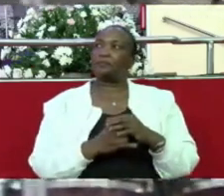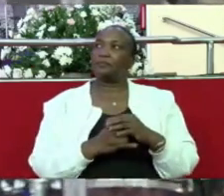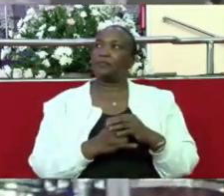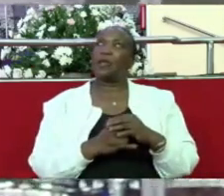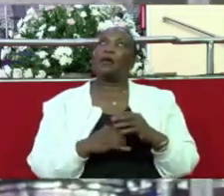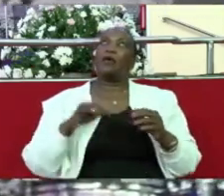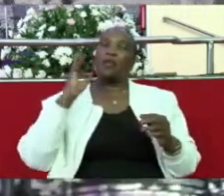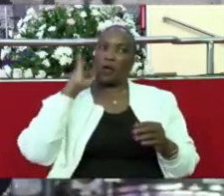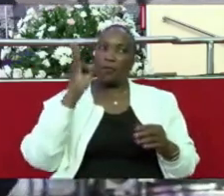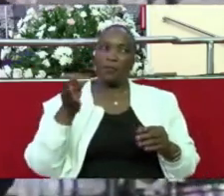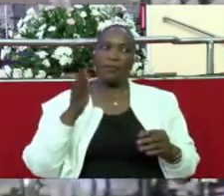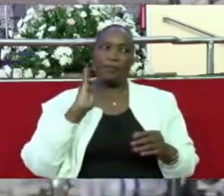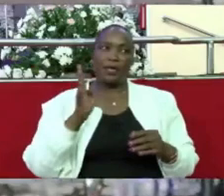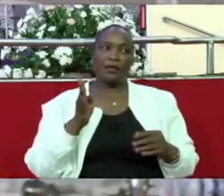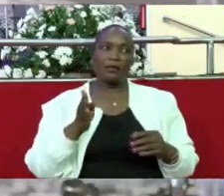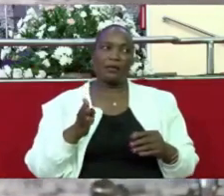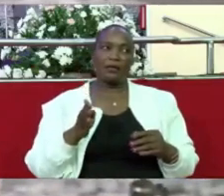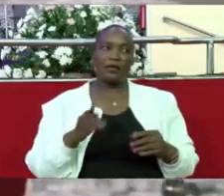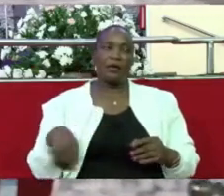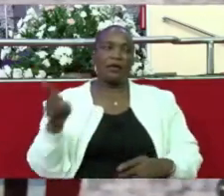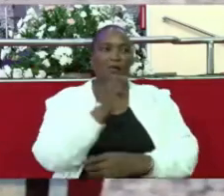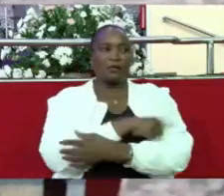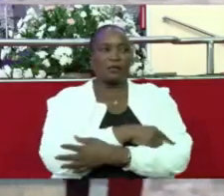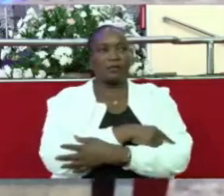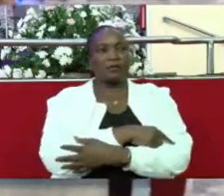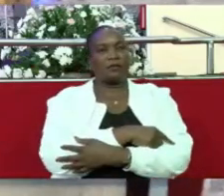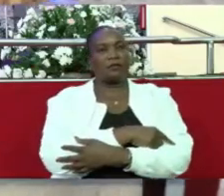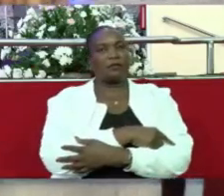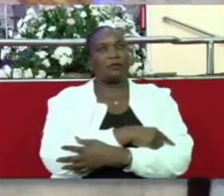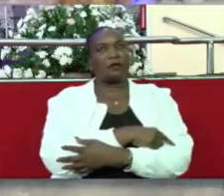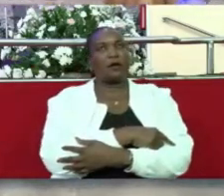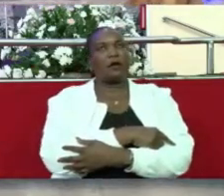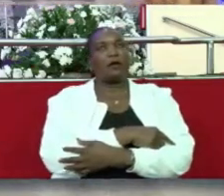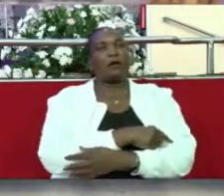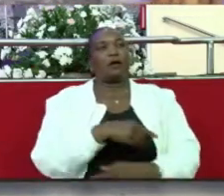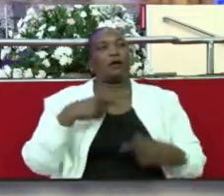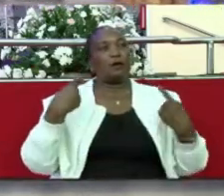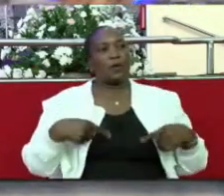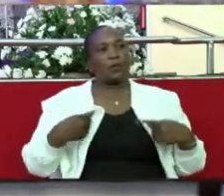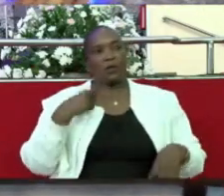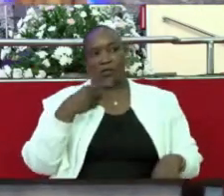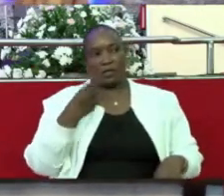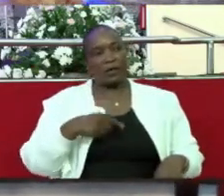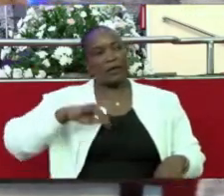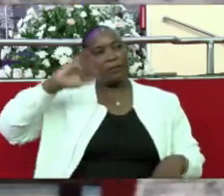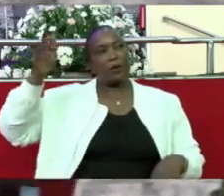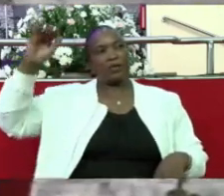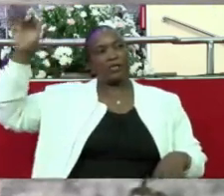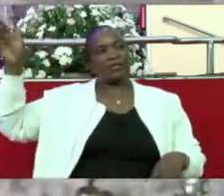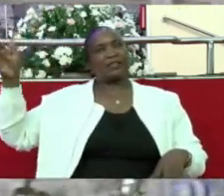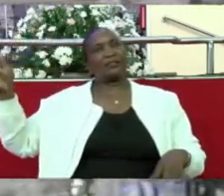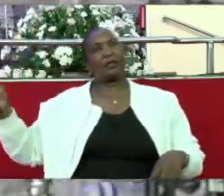day people will say, oh mountains, fall on me, because there will